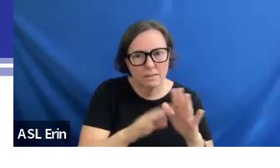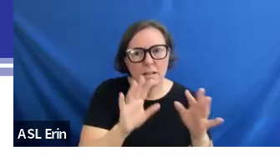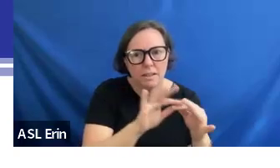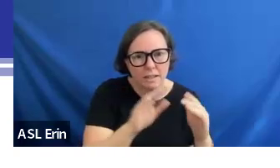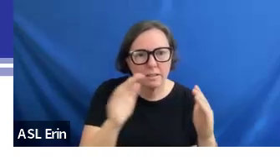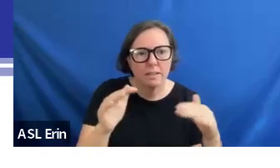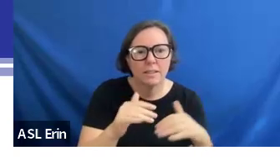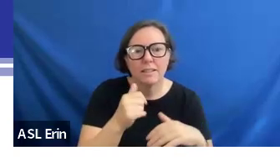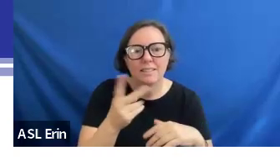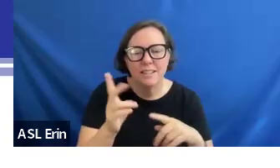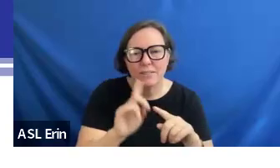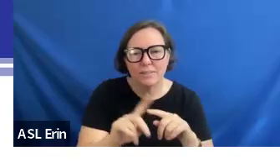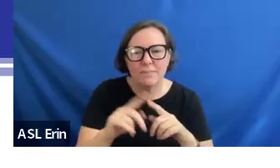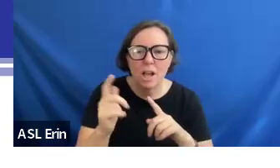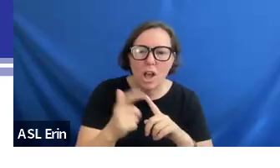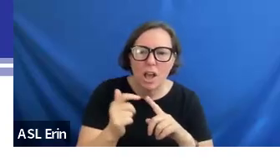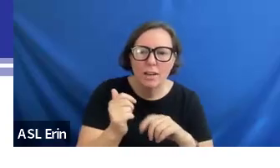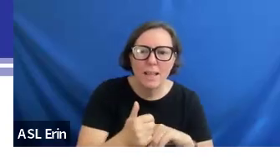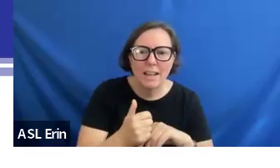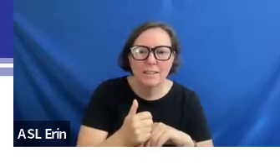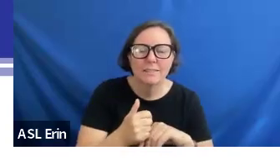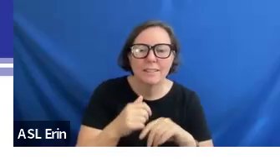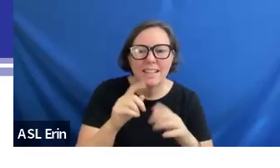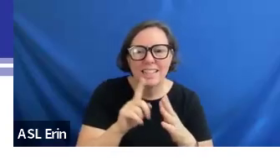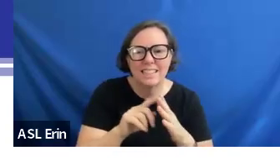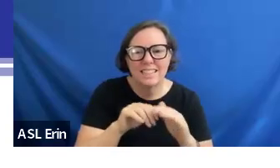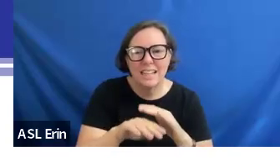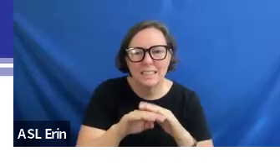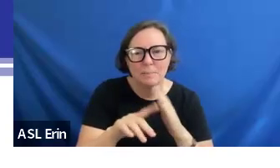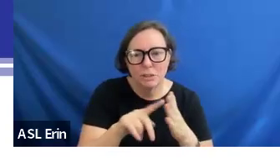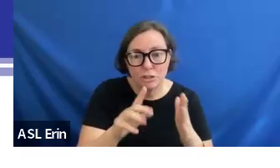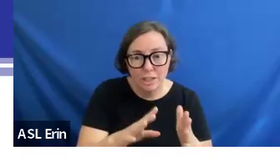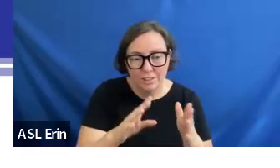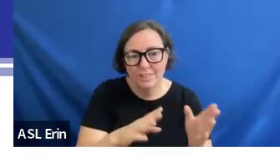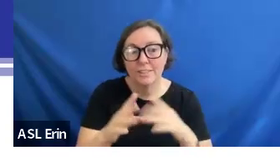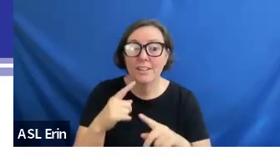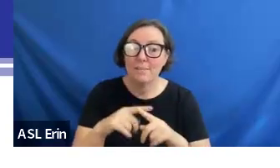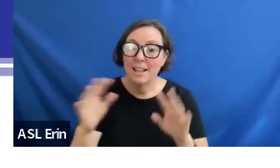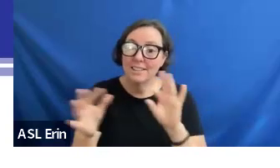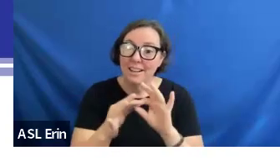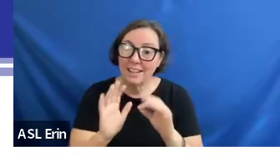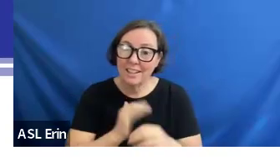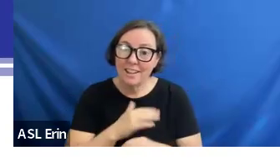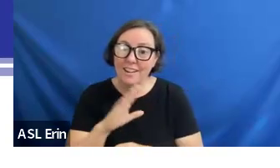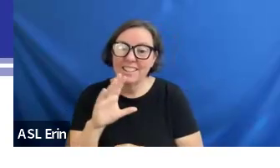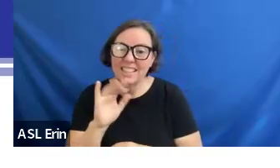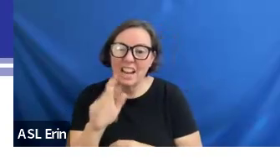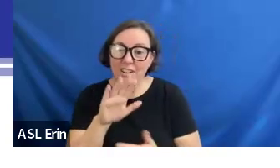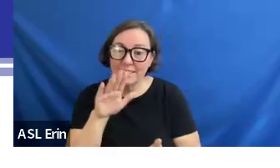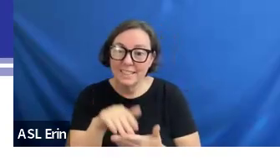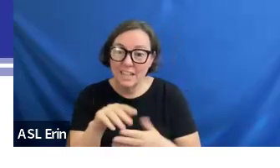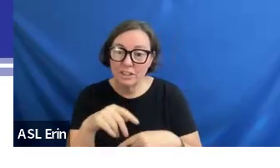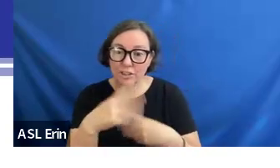automated accessibility checker. Shameless plug. There's also a link to our the Carroll Center's screen